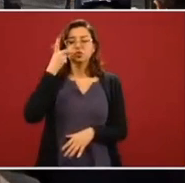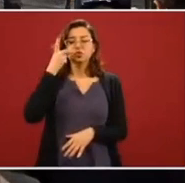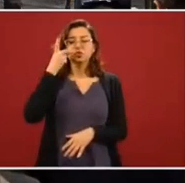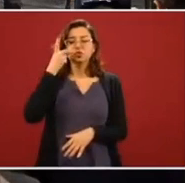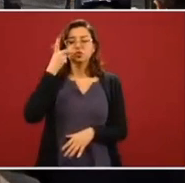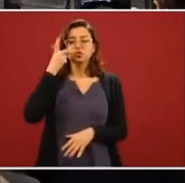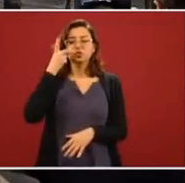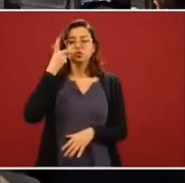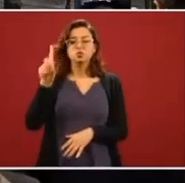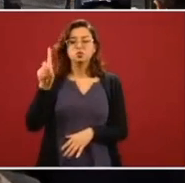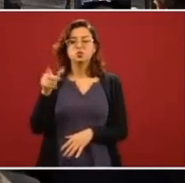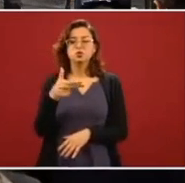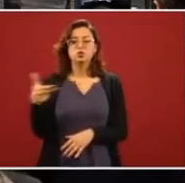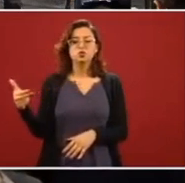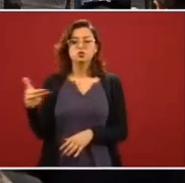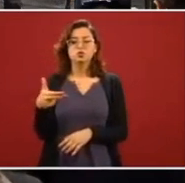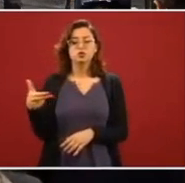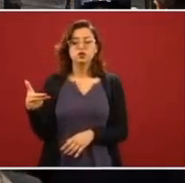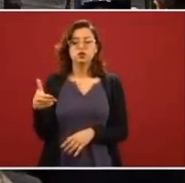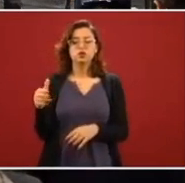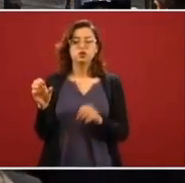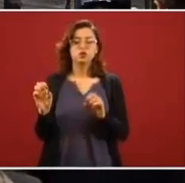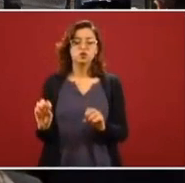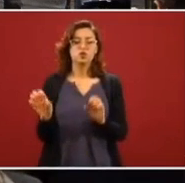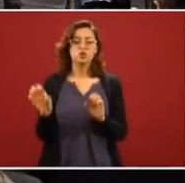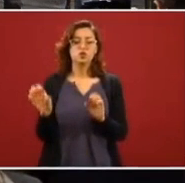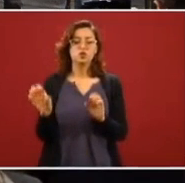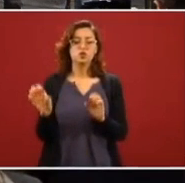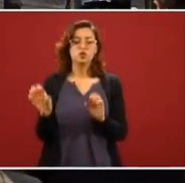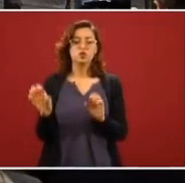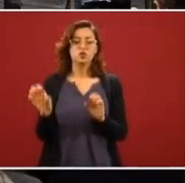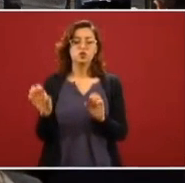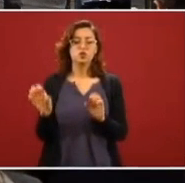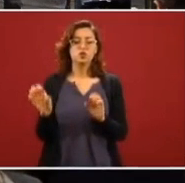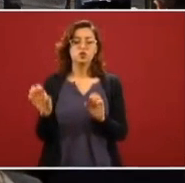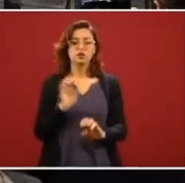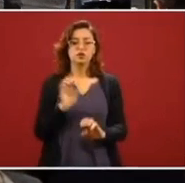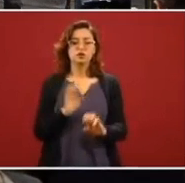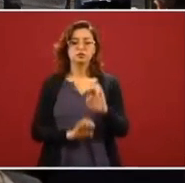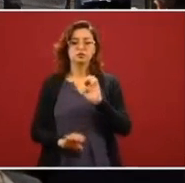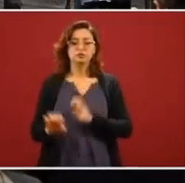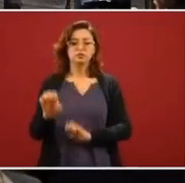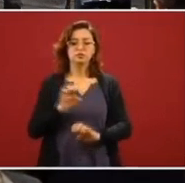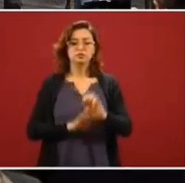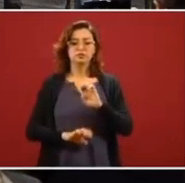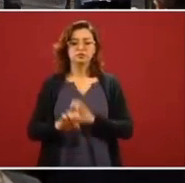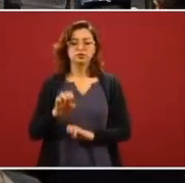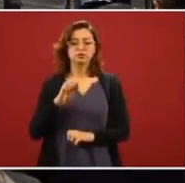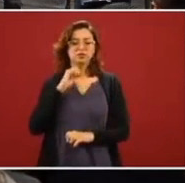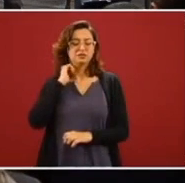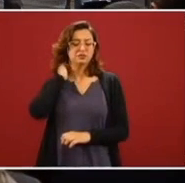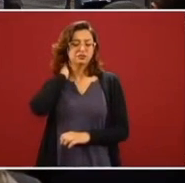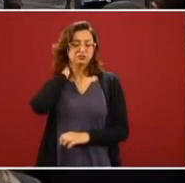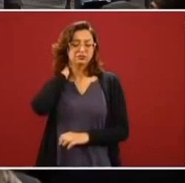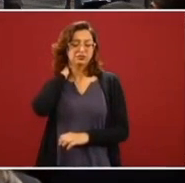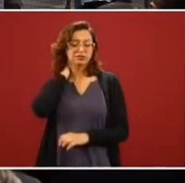the hotels O de empresarios or businessmen que generalmente no son